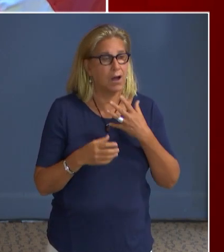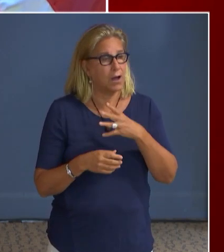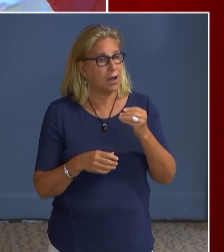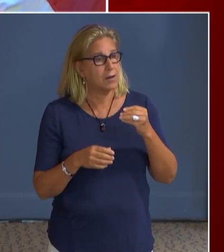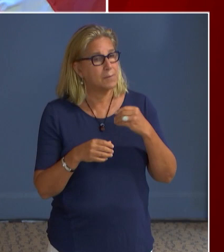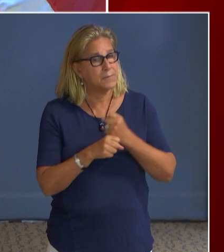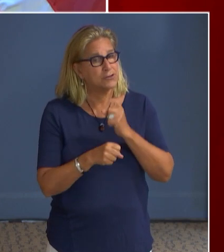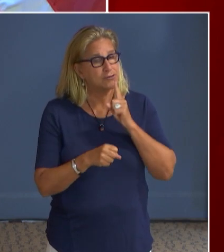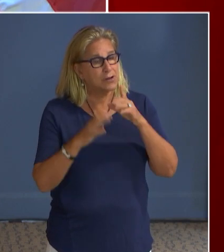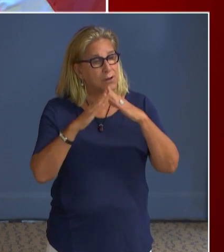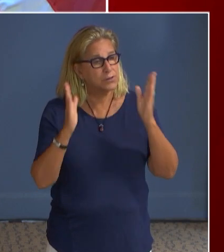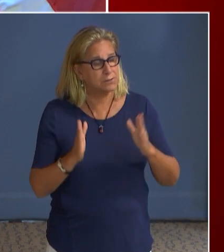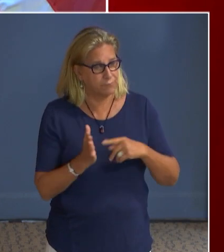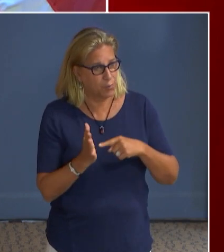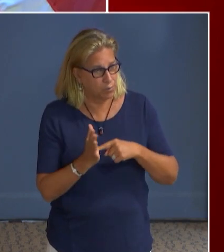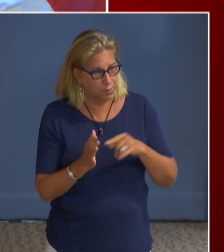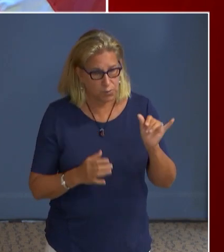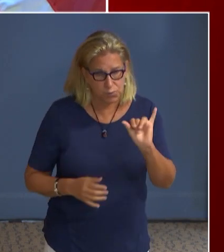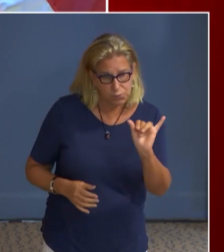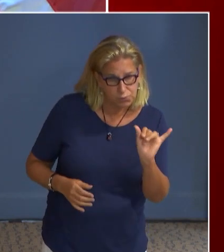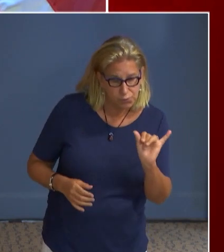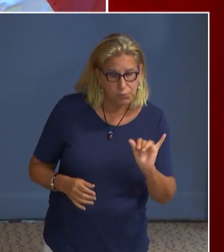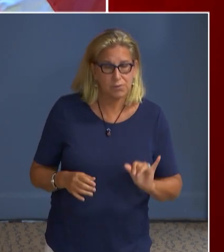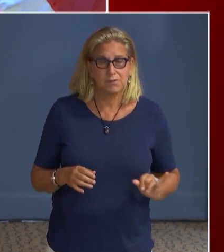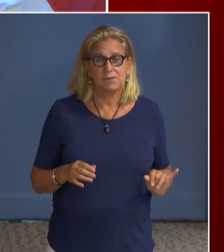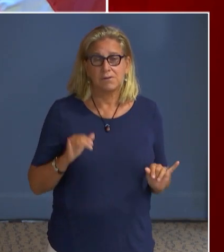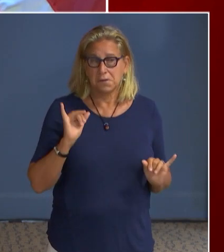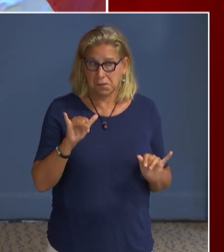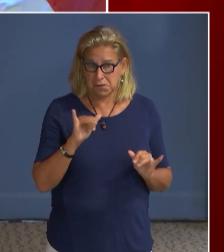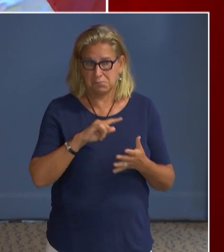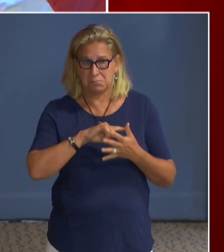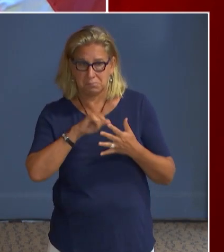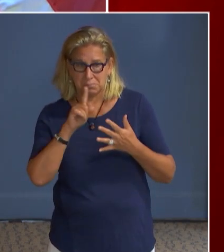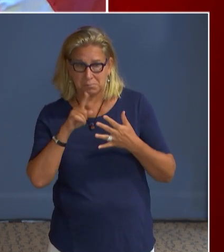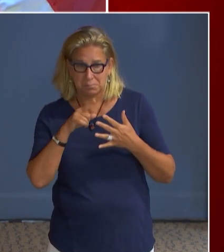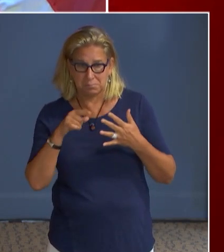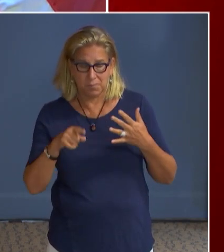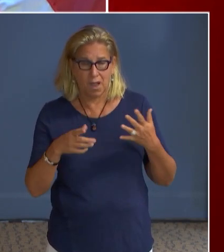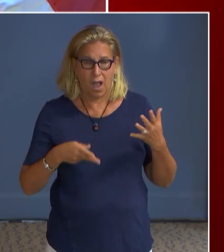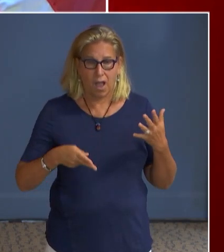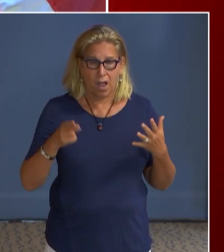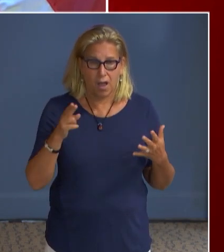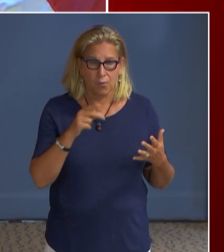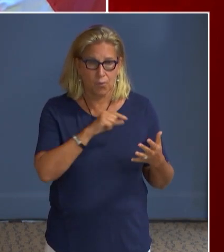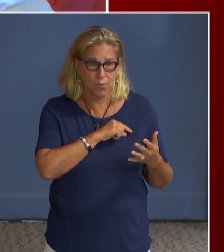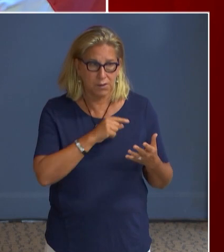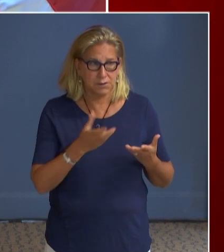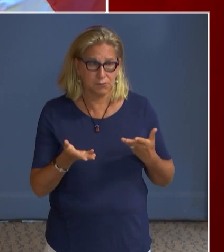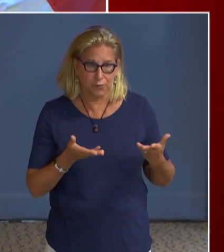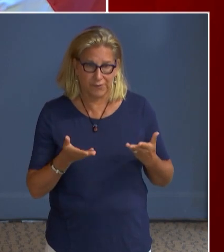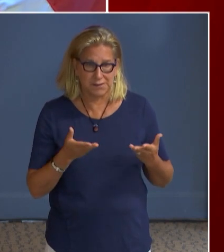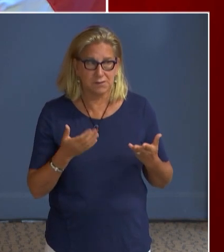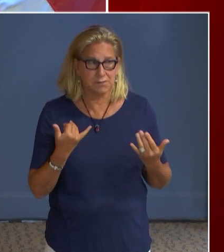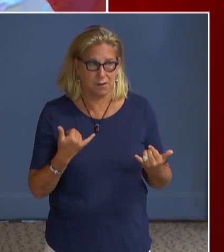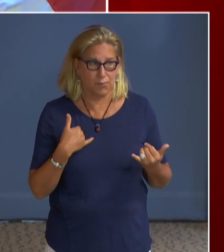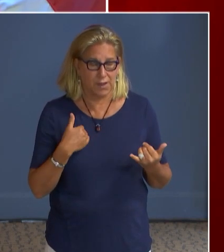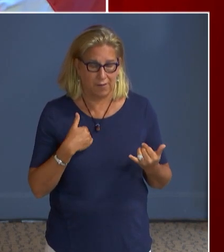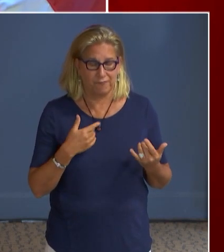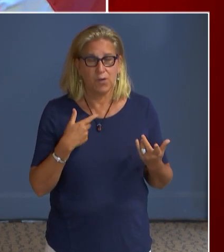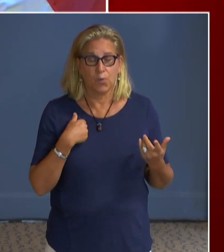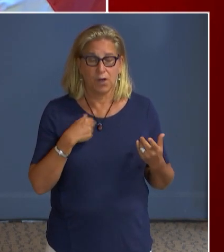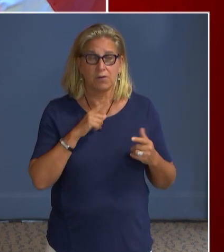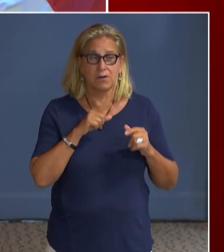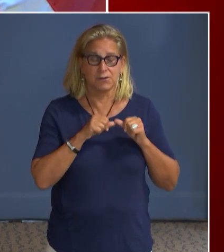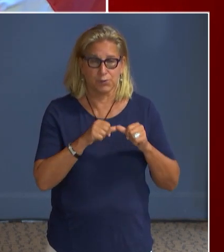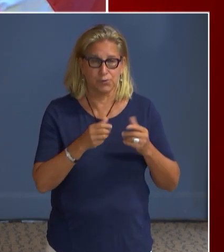DC, as well as deliver high-quality services to all district residents of this great city. With that said, I encourage every DC